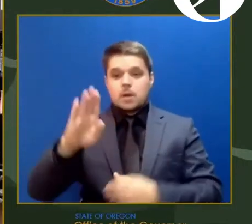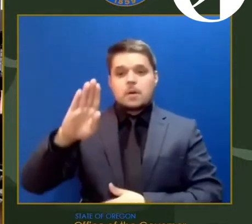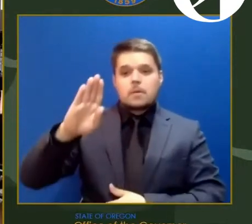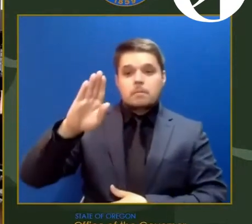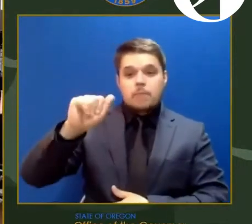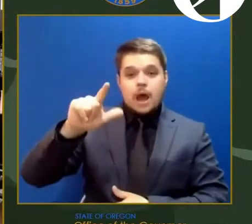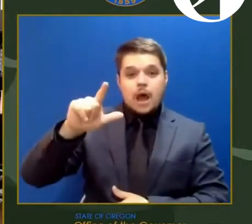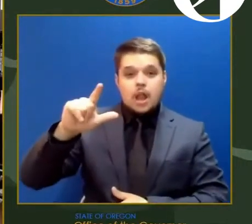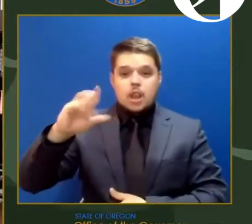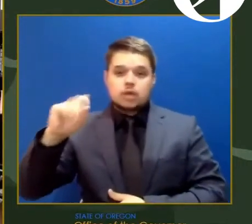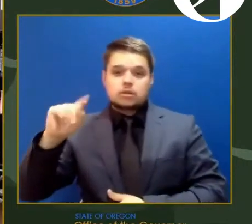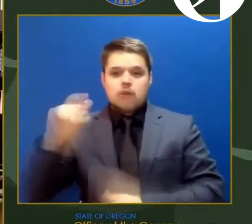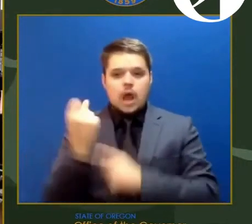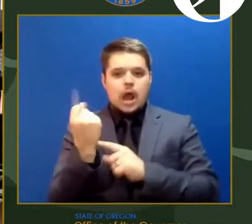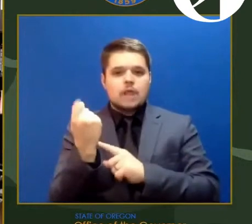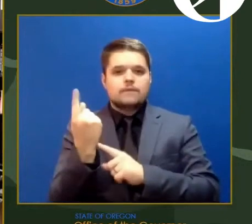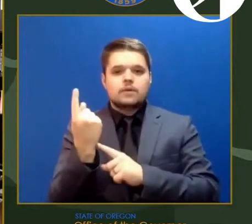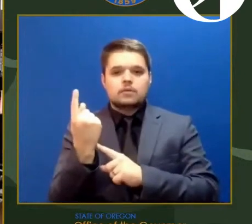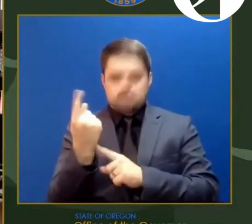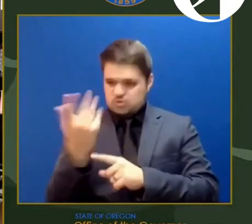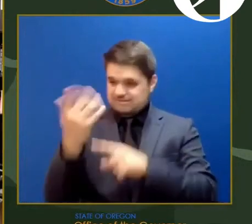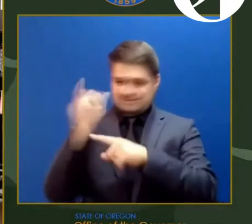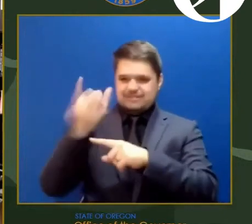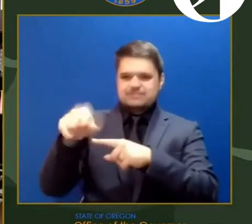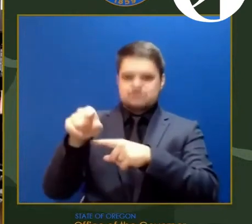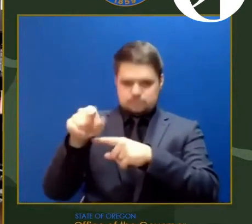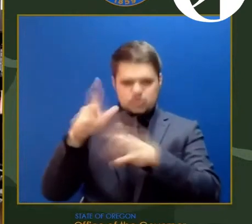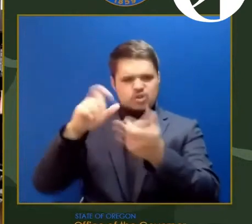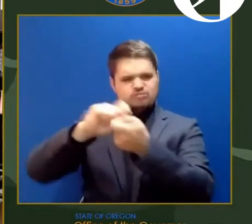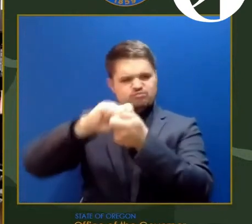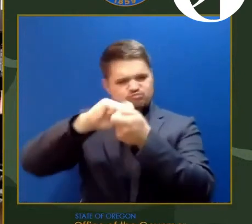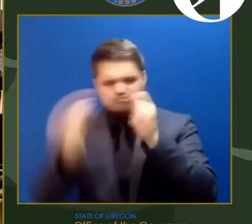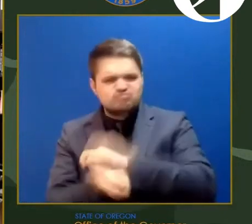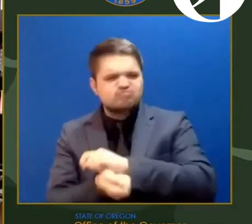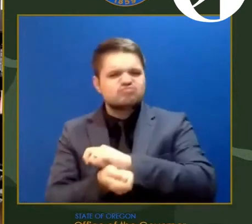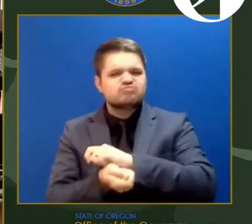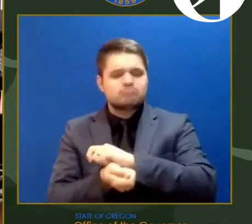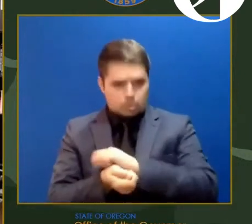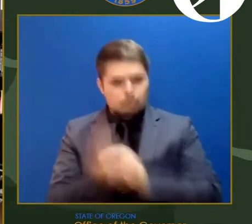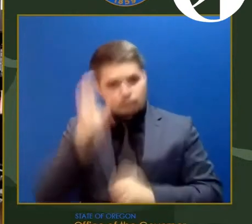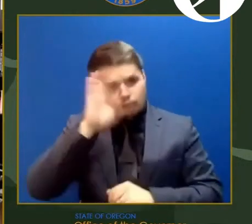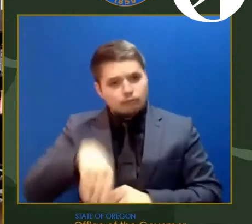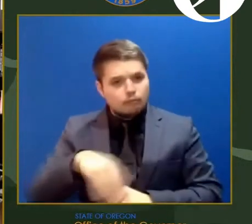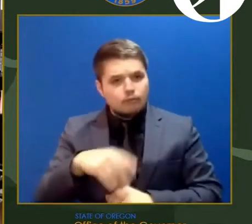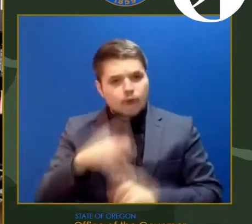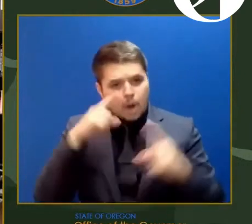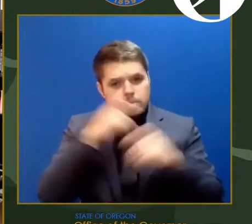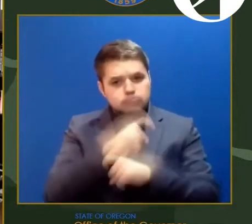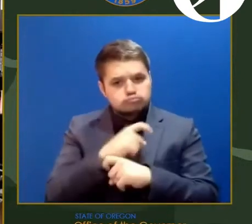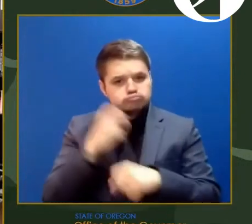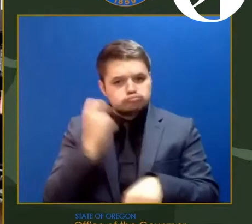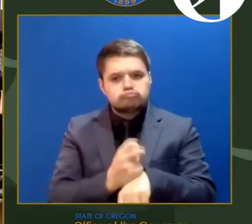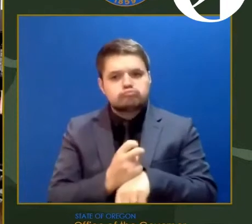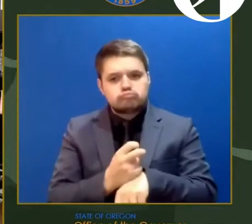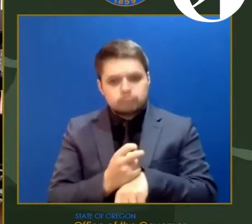Nevertheless, voices from around the state are really calling on us at this moment to make bold changes and adequately resource underserved communities. Now is